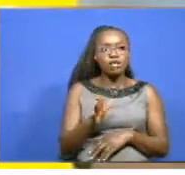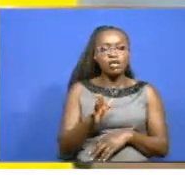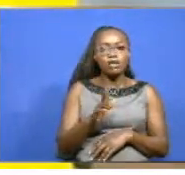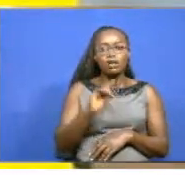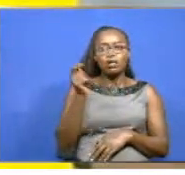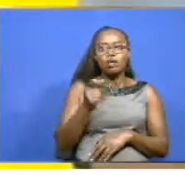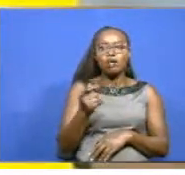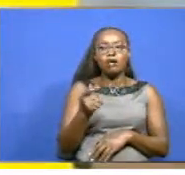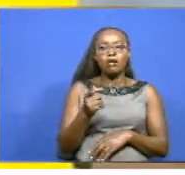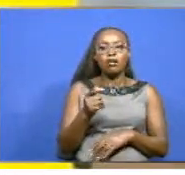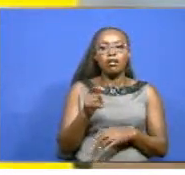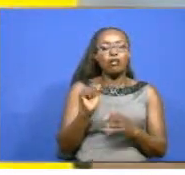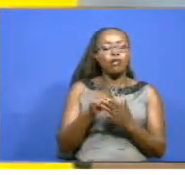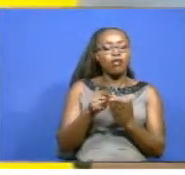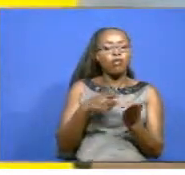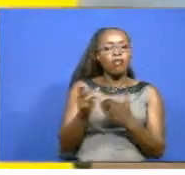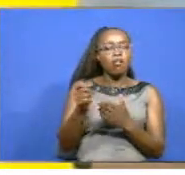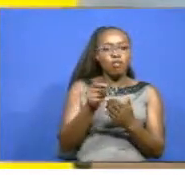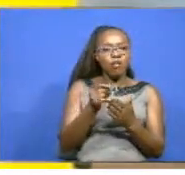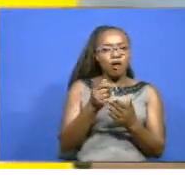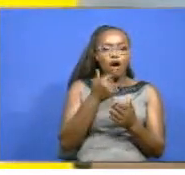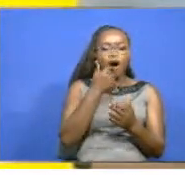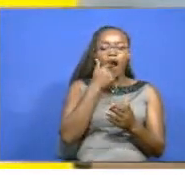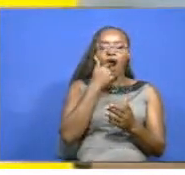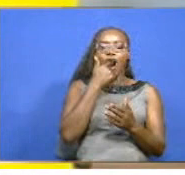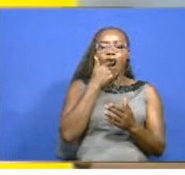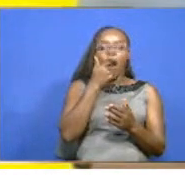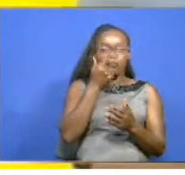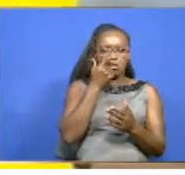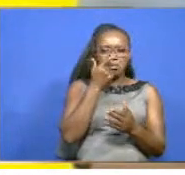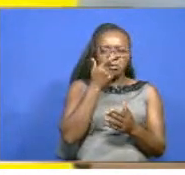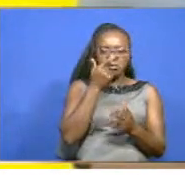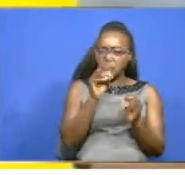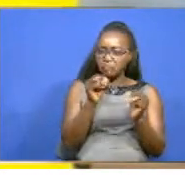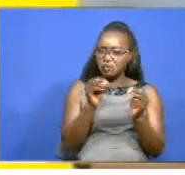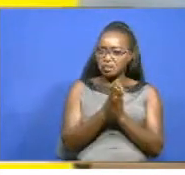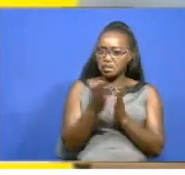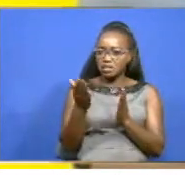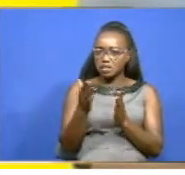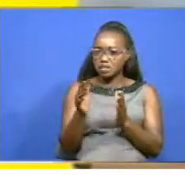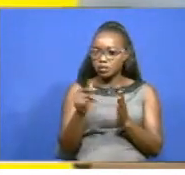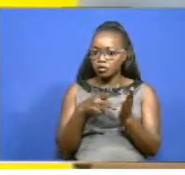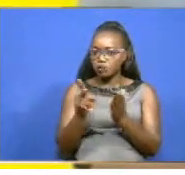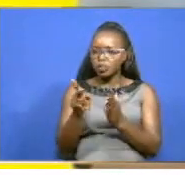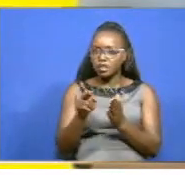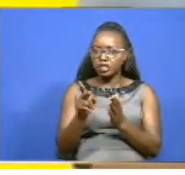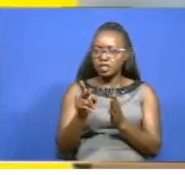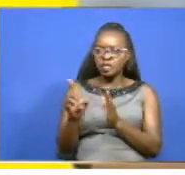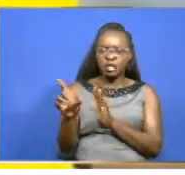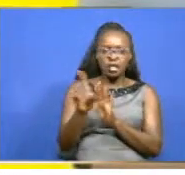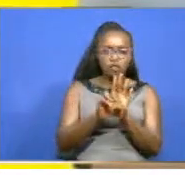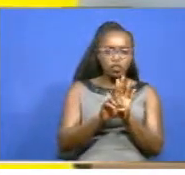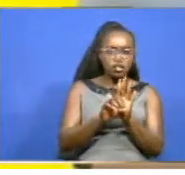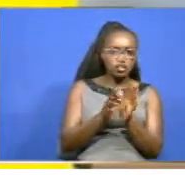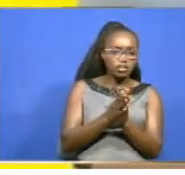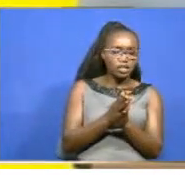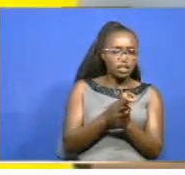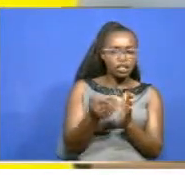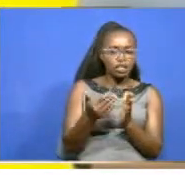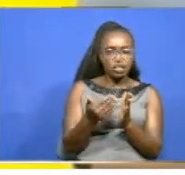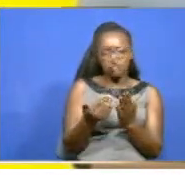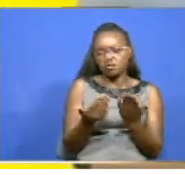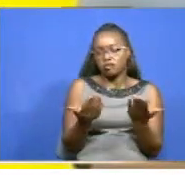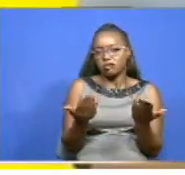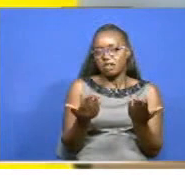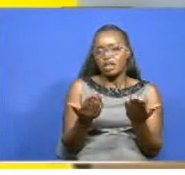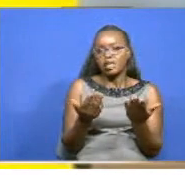to go for testing, others couldn't afford, others could afford isolation, others couldn't afford. So it depended on who you are, the who is who in the society.